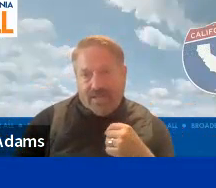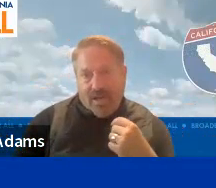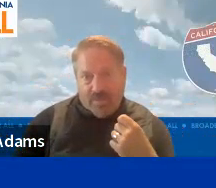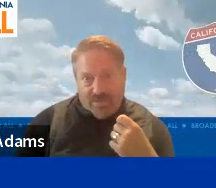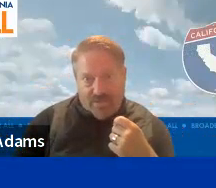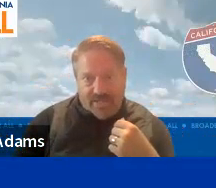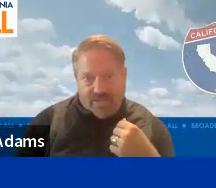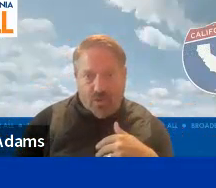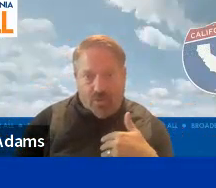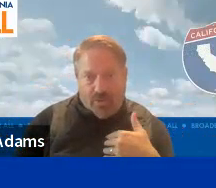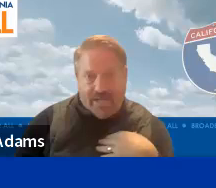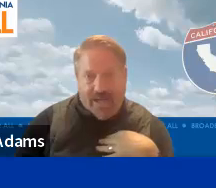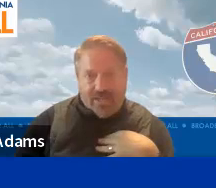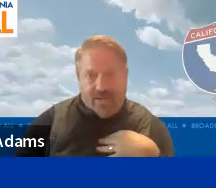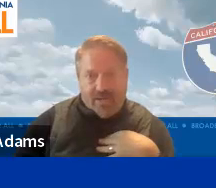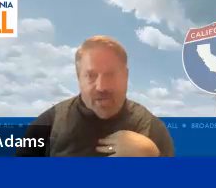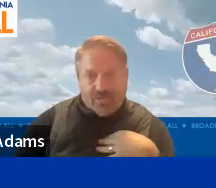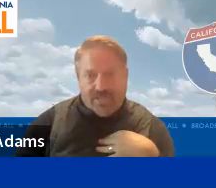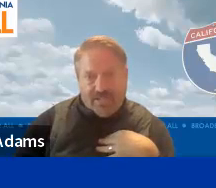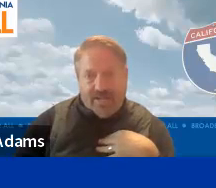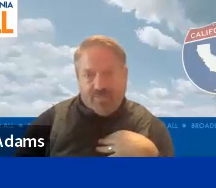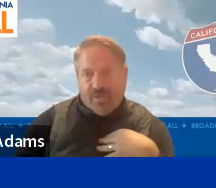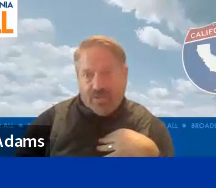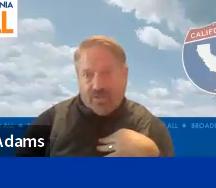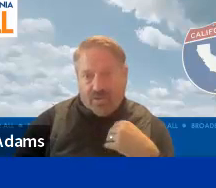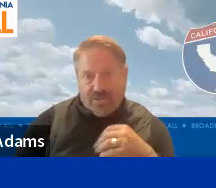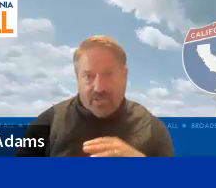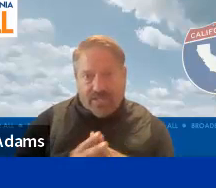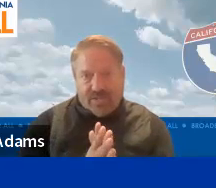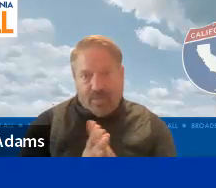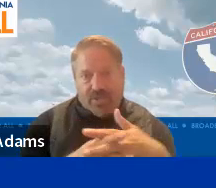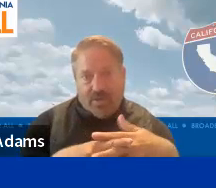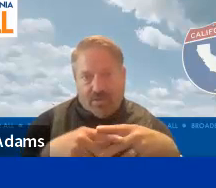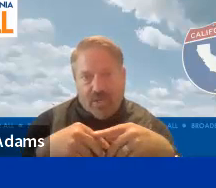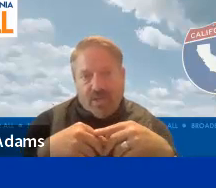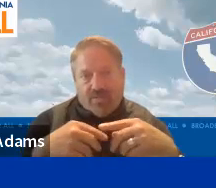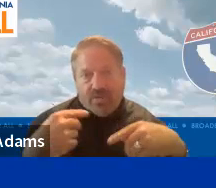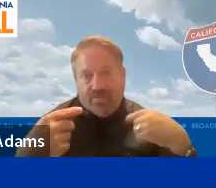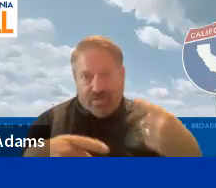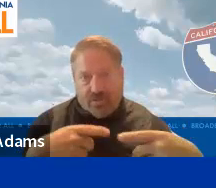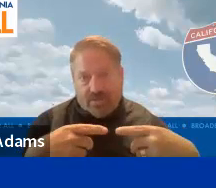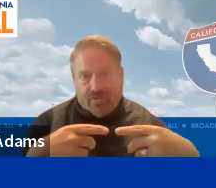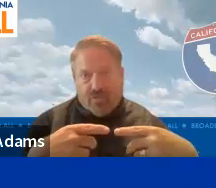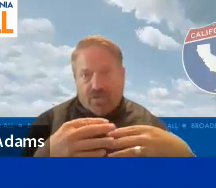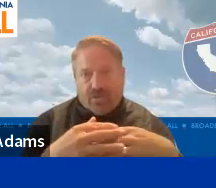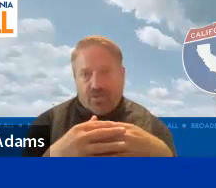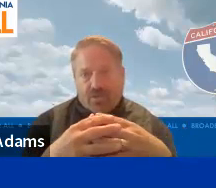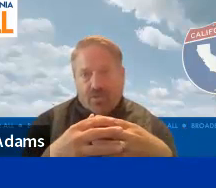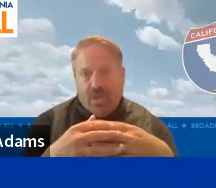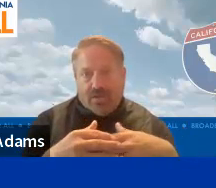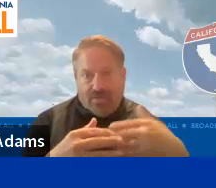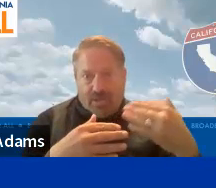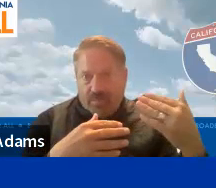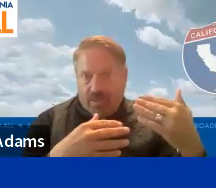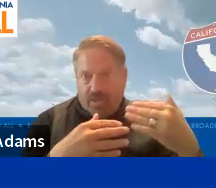had teed up is the state has already allocated about $6.5 billion in the last couple of years for the physical infrastructure